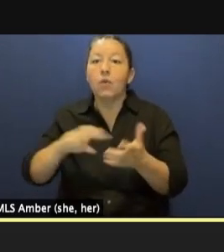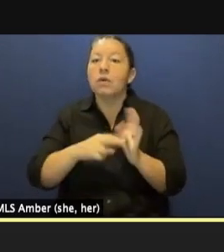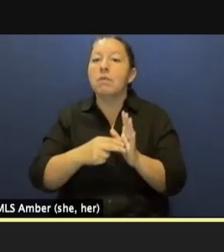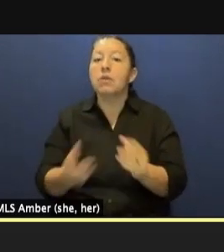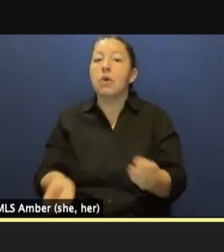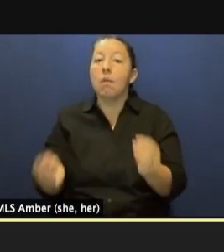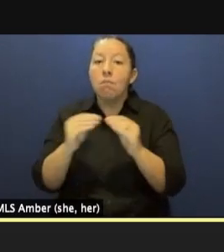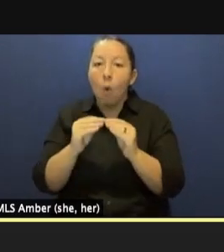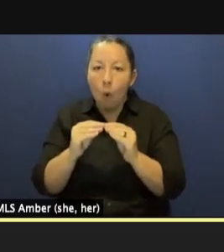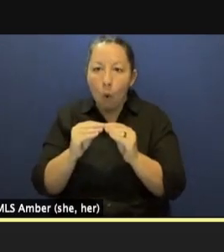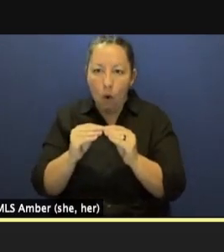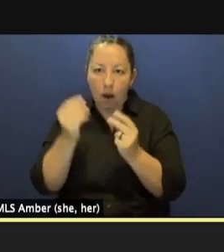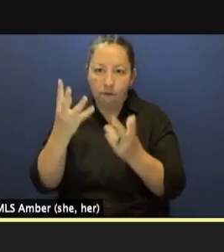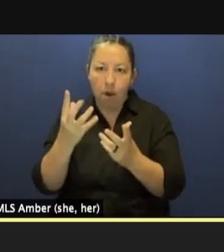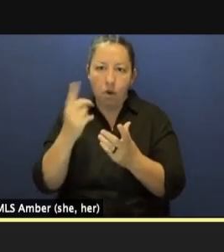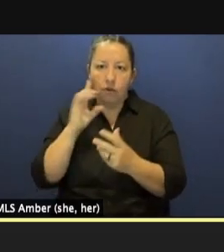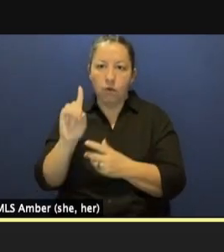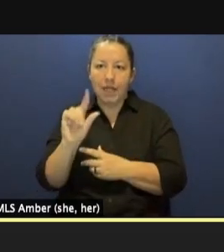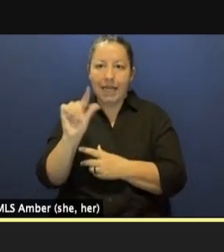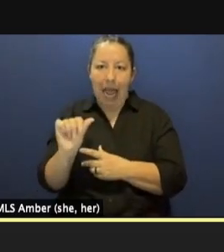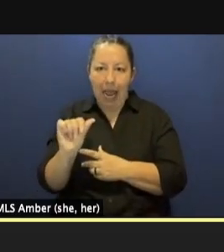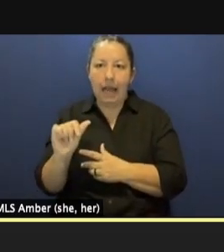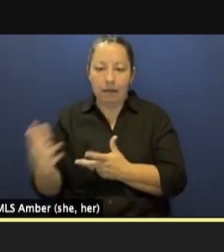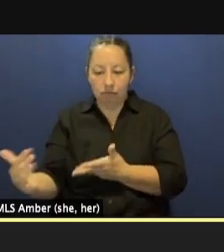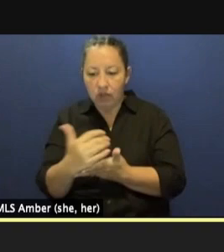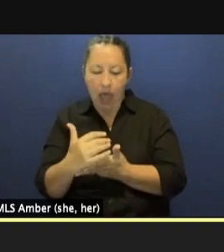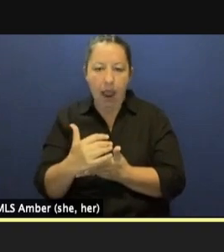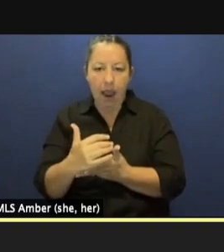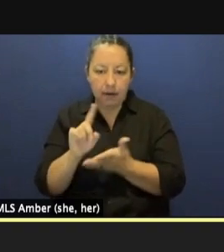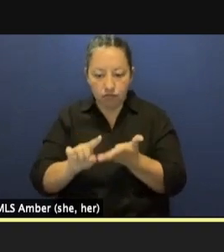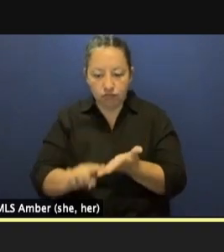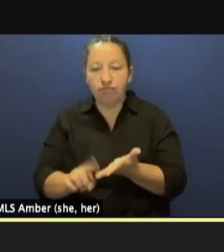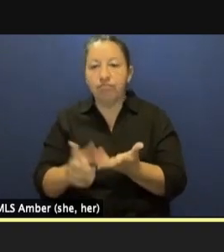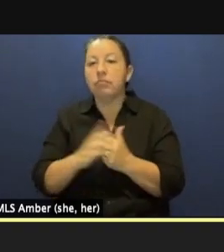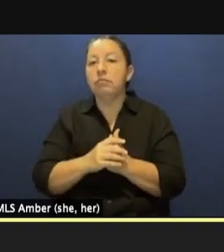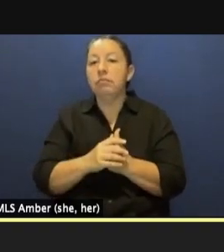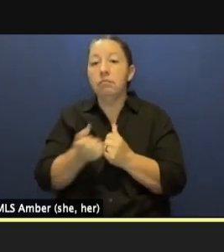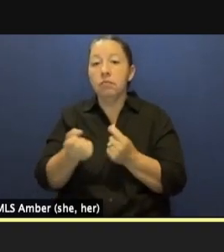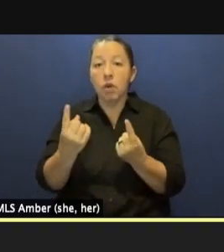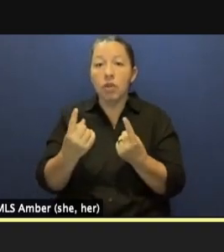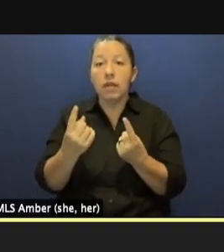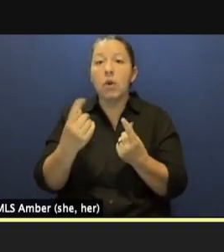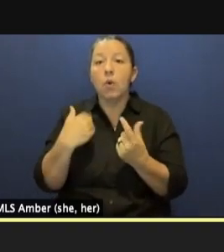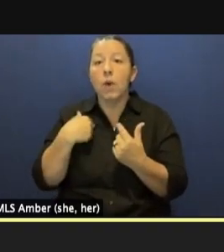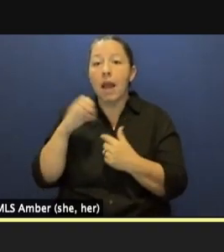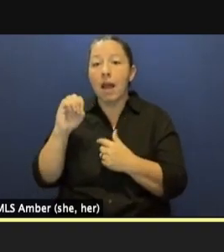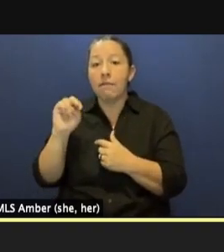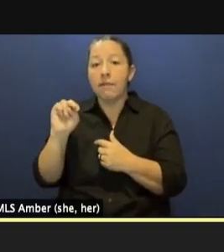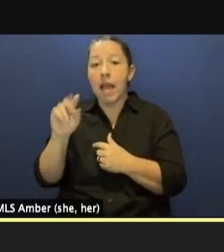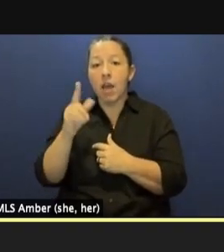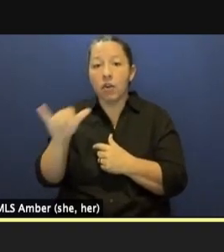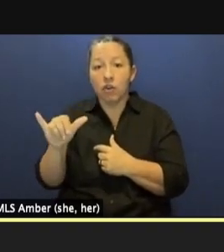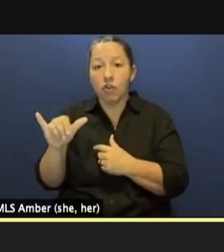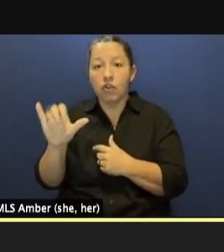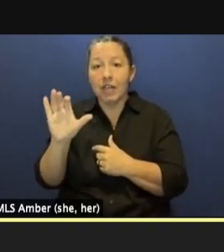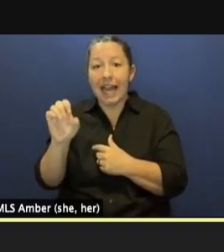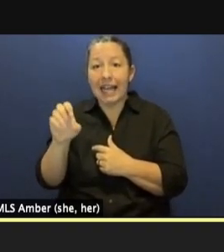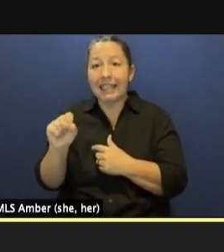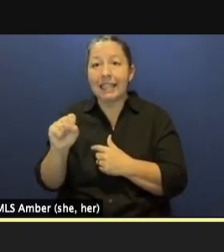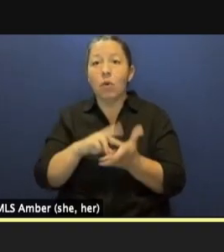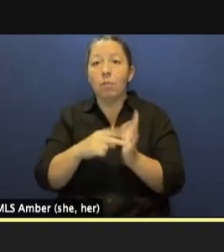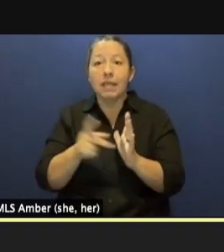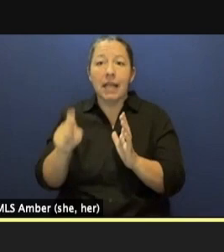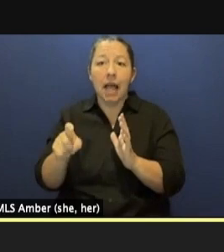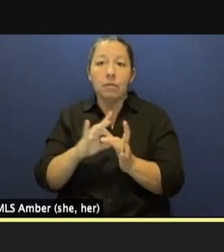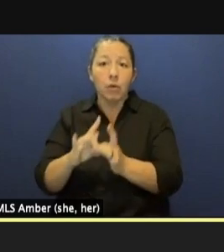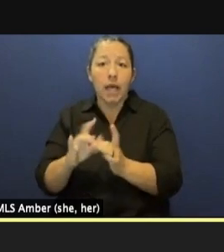robust. The key driving energy cases for our design have to do with dark survivability and the